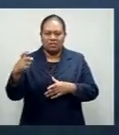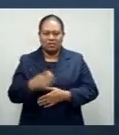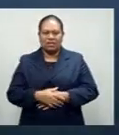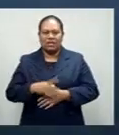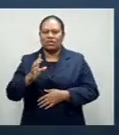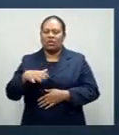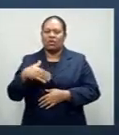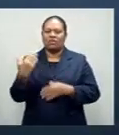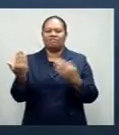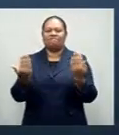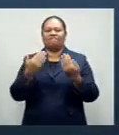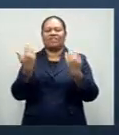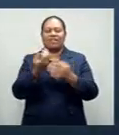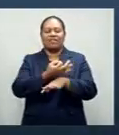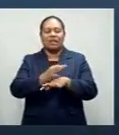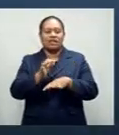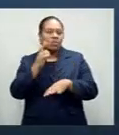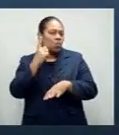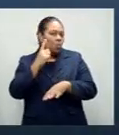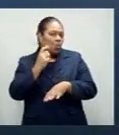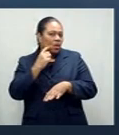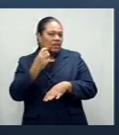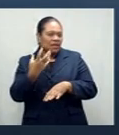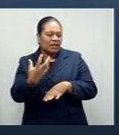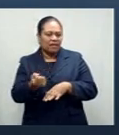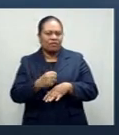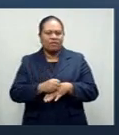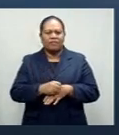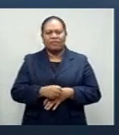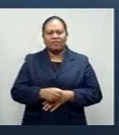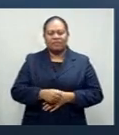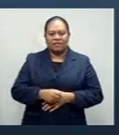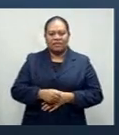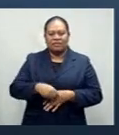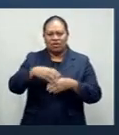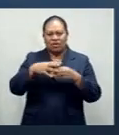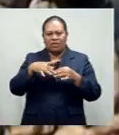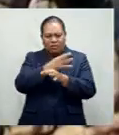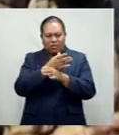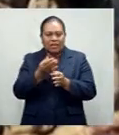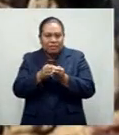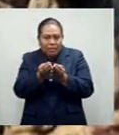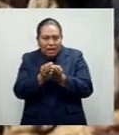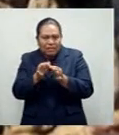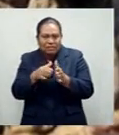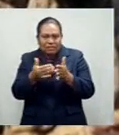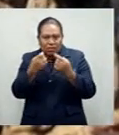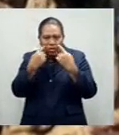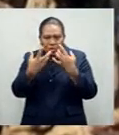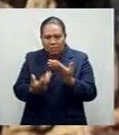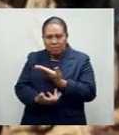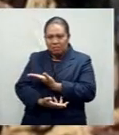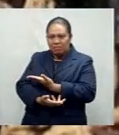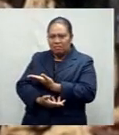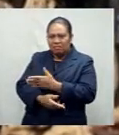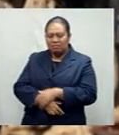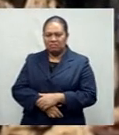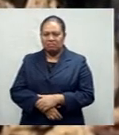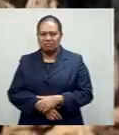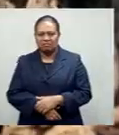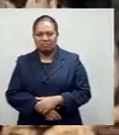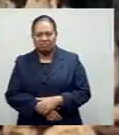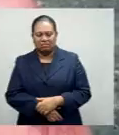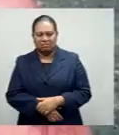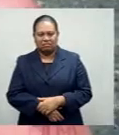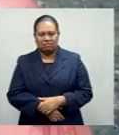cool, crisp waters and ideal growing conditions for shellfish. But the changing weather can now only mean catastrophe for many like him in the